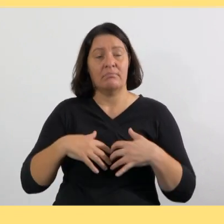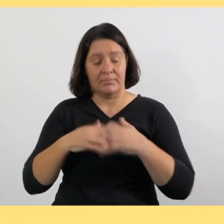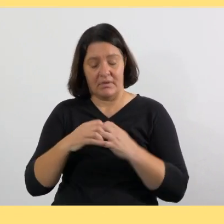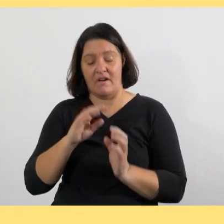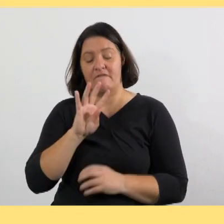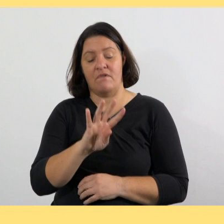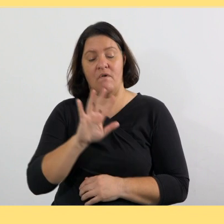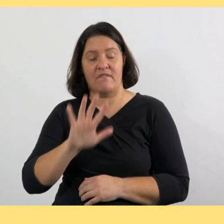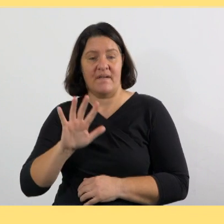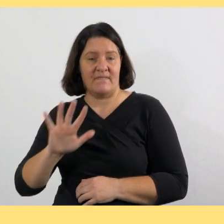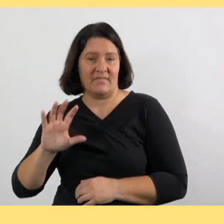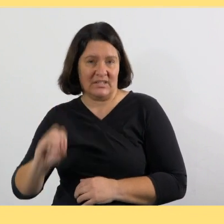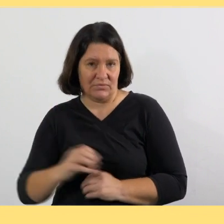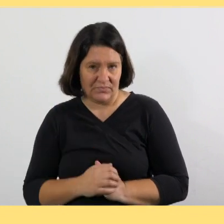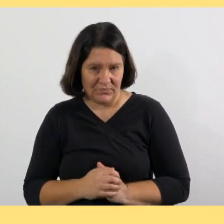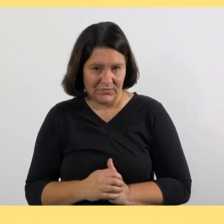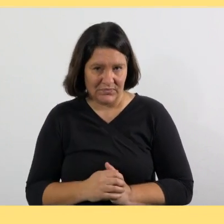it